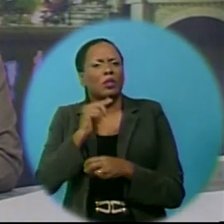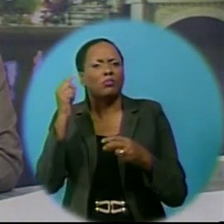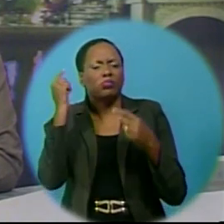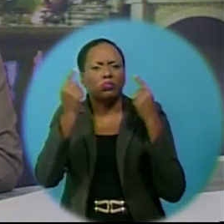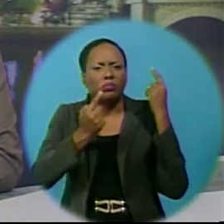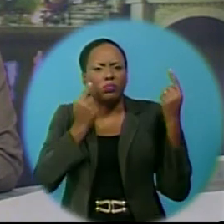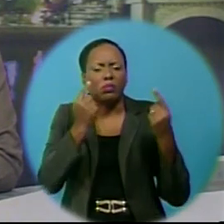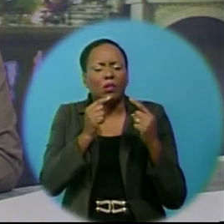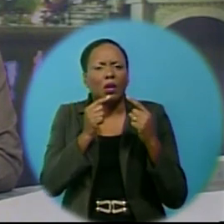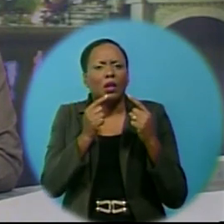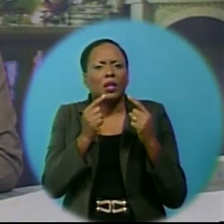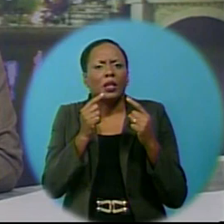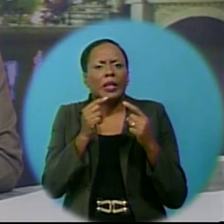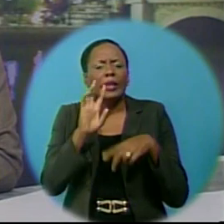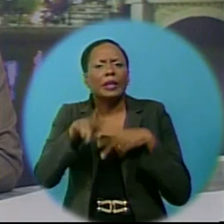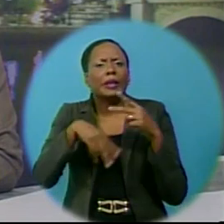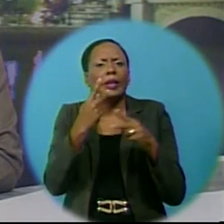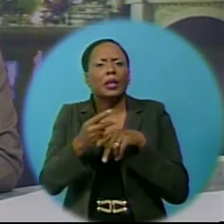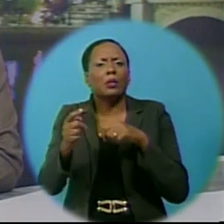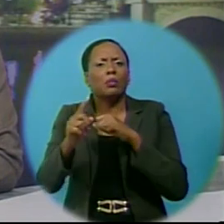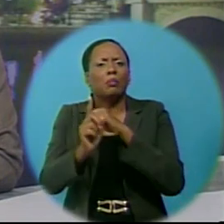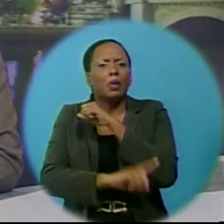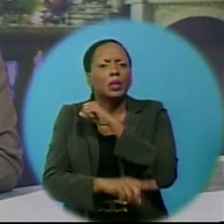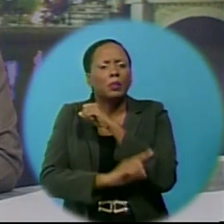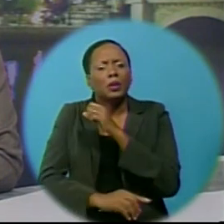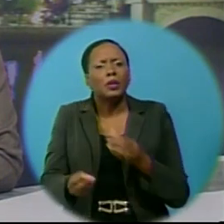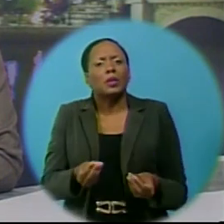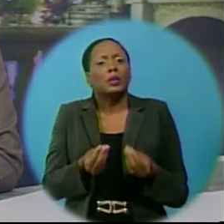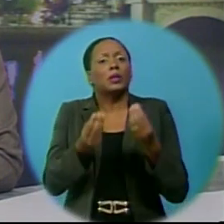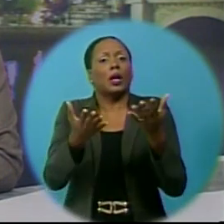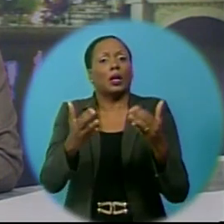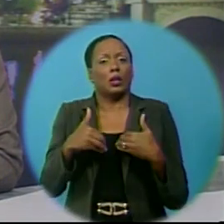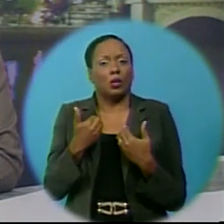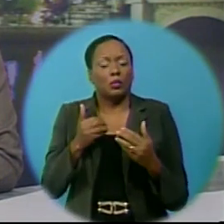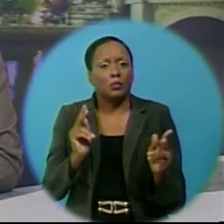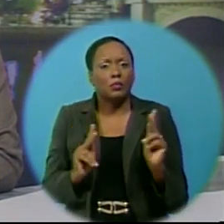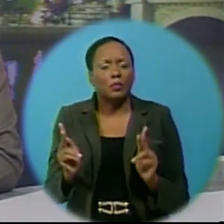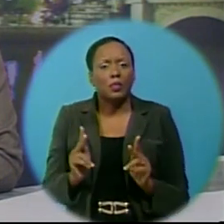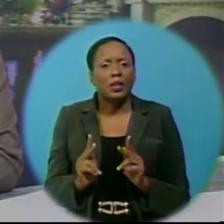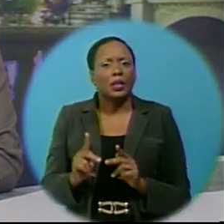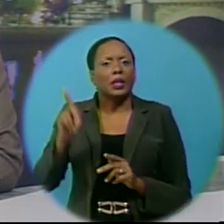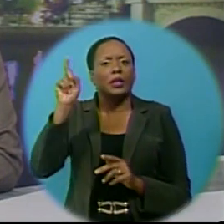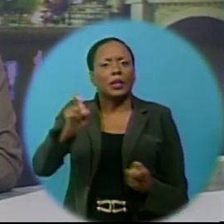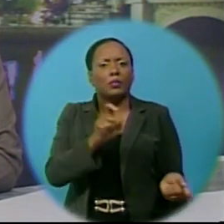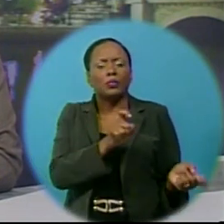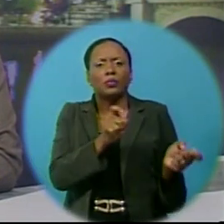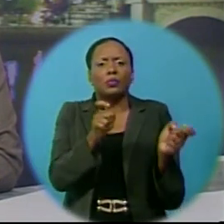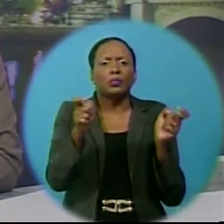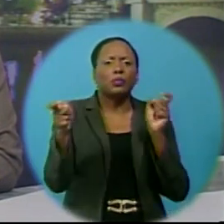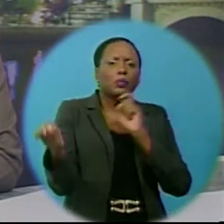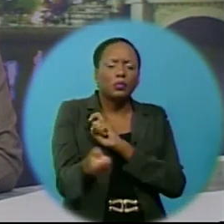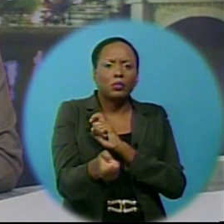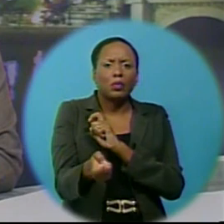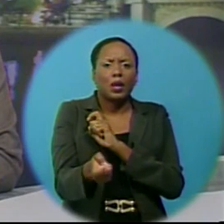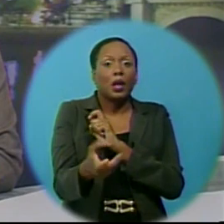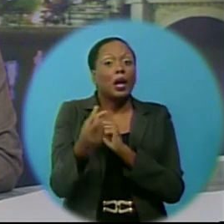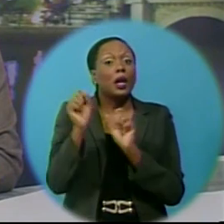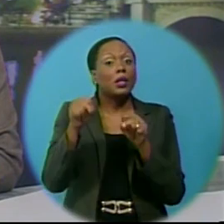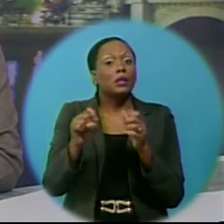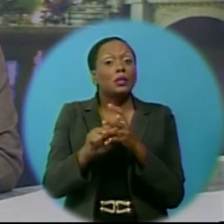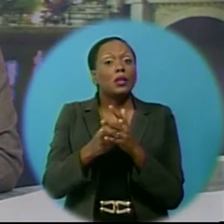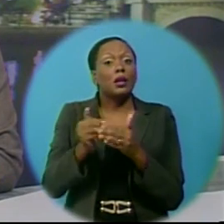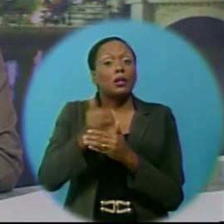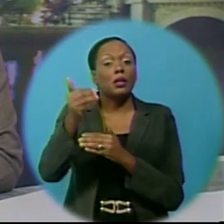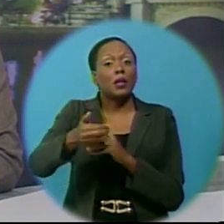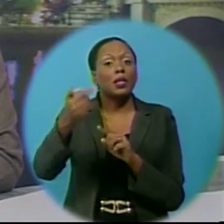concerned about the punishment meted out to young people. He says there's a need for immediate reform, and those reforms could come as early